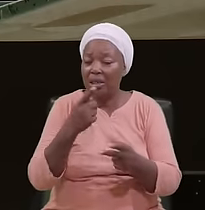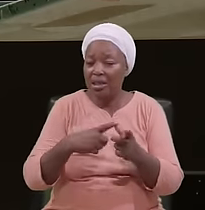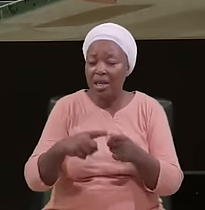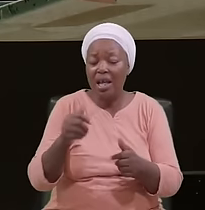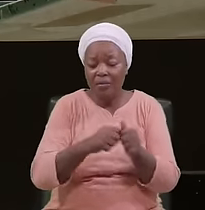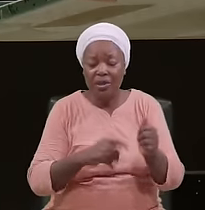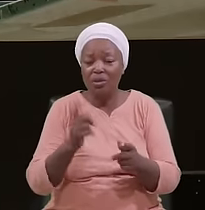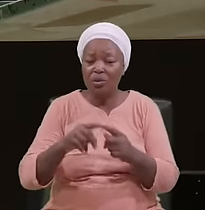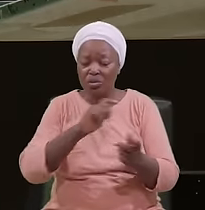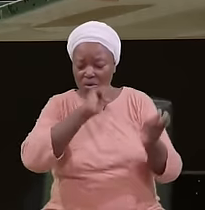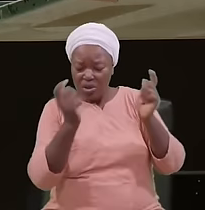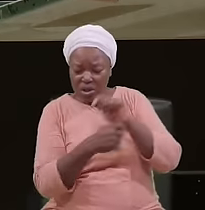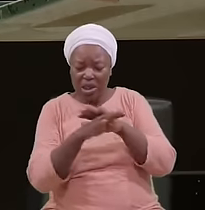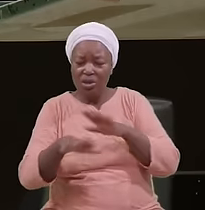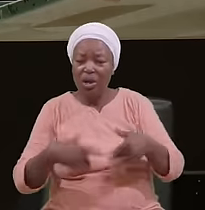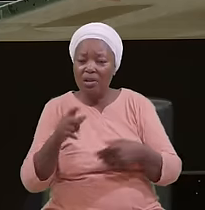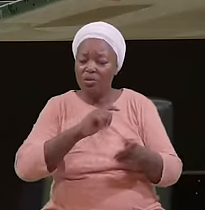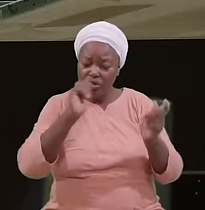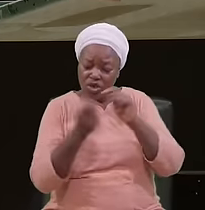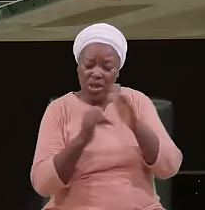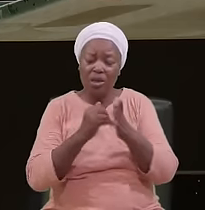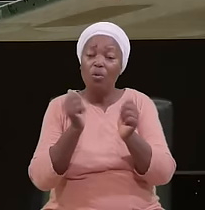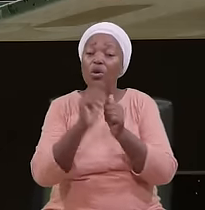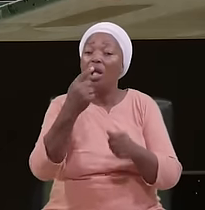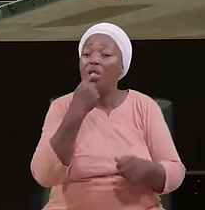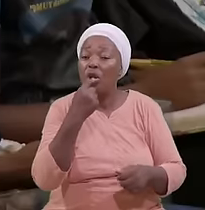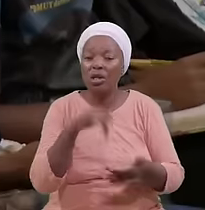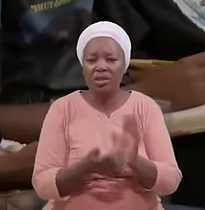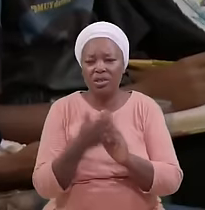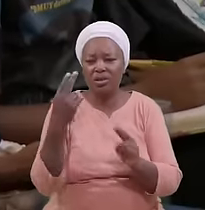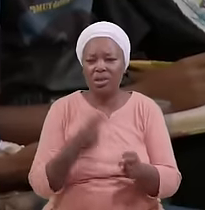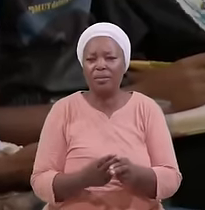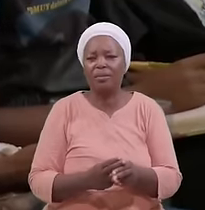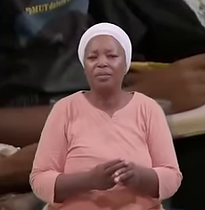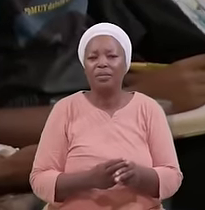your life, you will reverse it with your tongue.